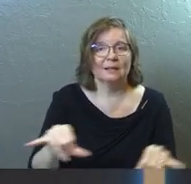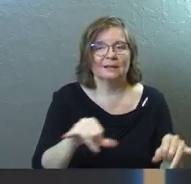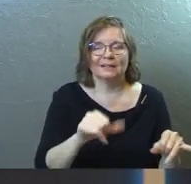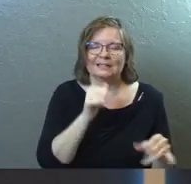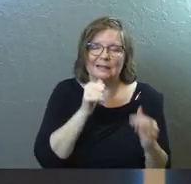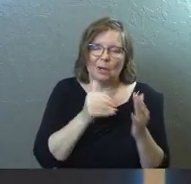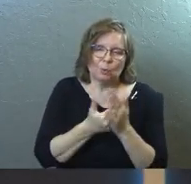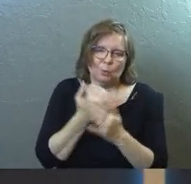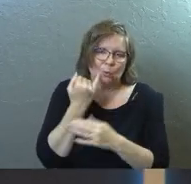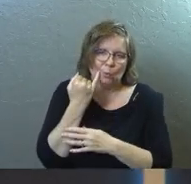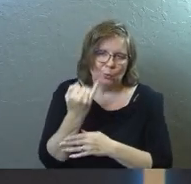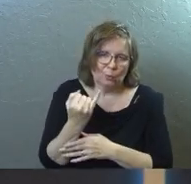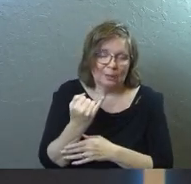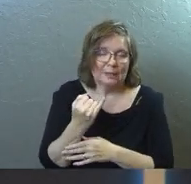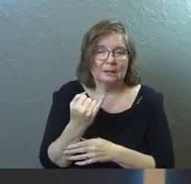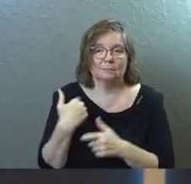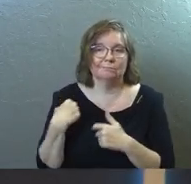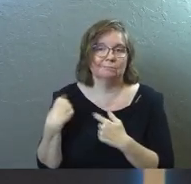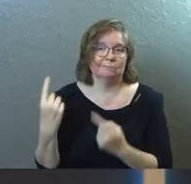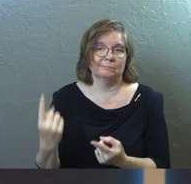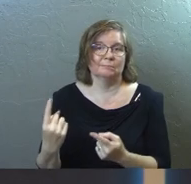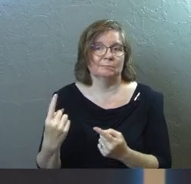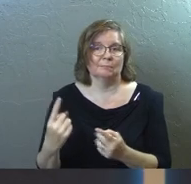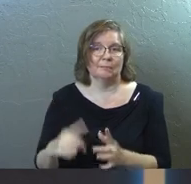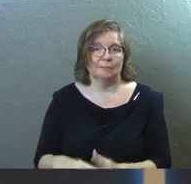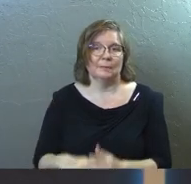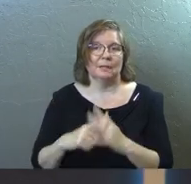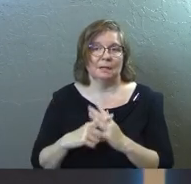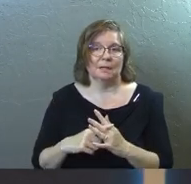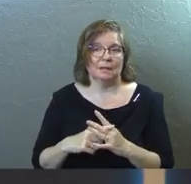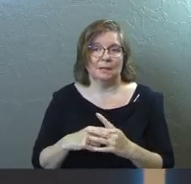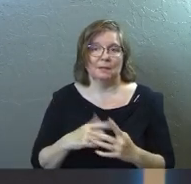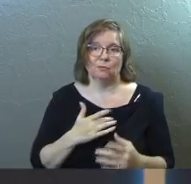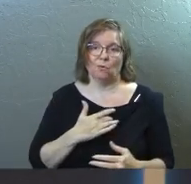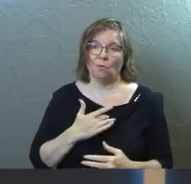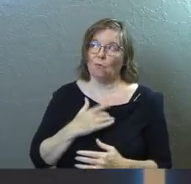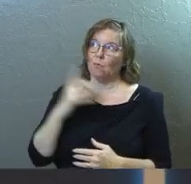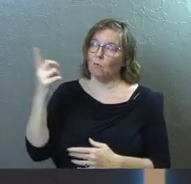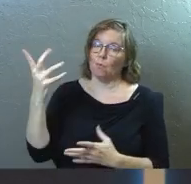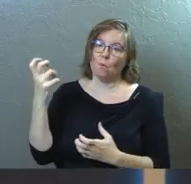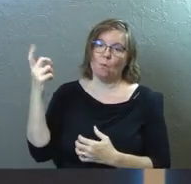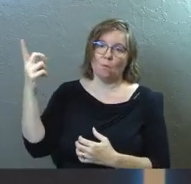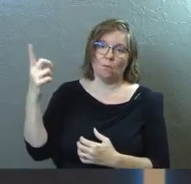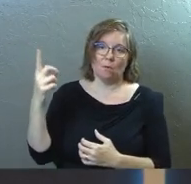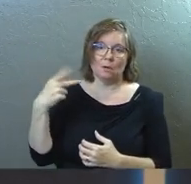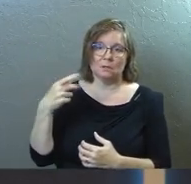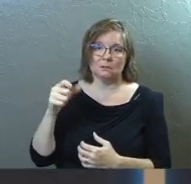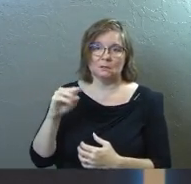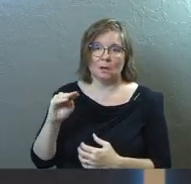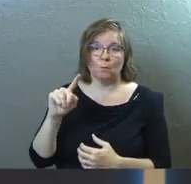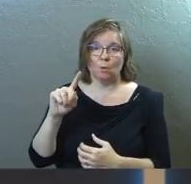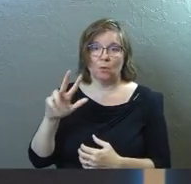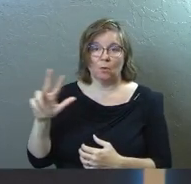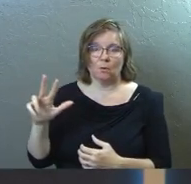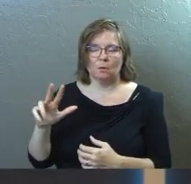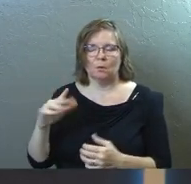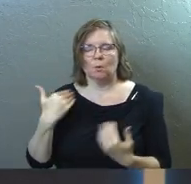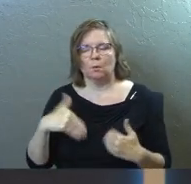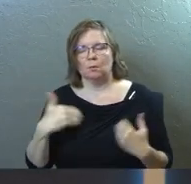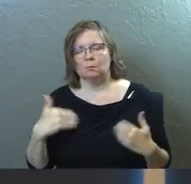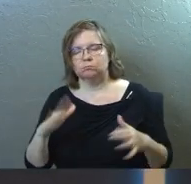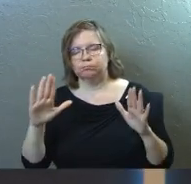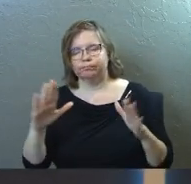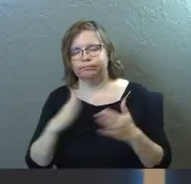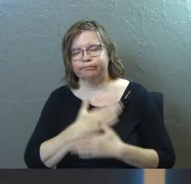this isn't some new idea, right? This has been from the very beginning, the heart of the Father for us people. Psalms 133 says, how wonderful